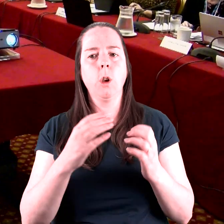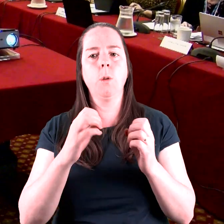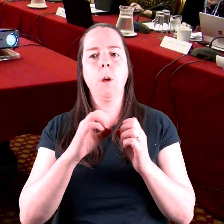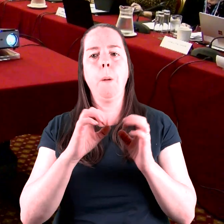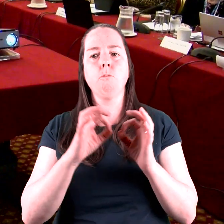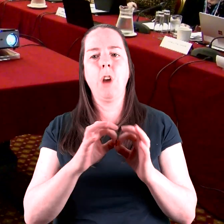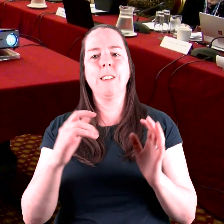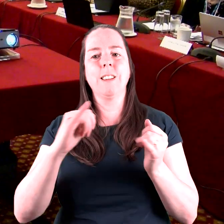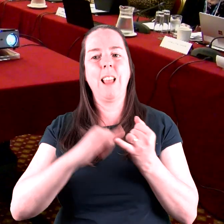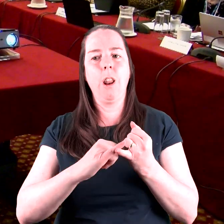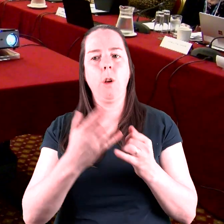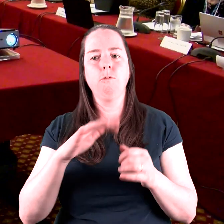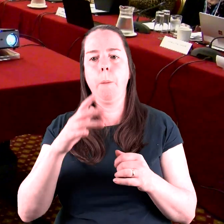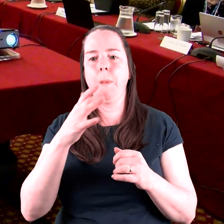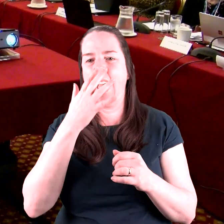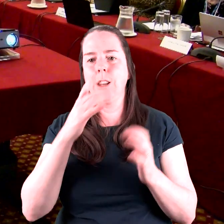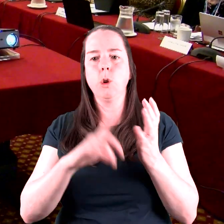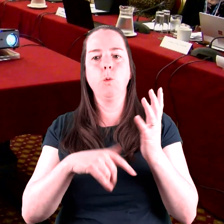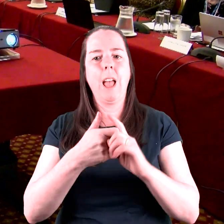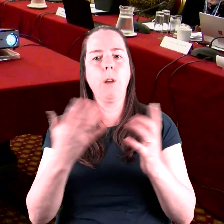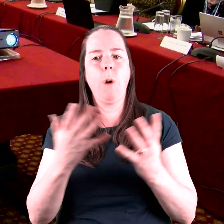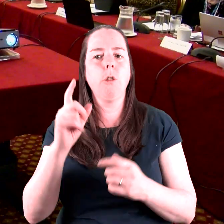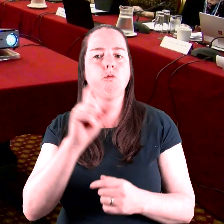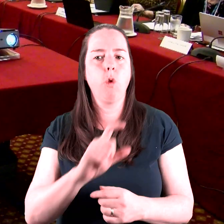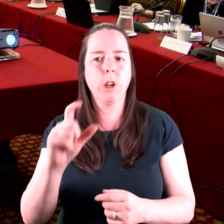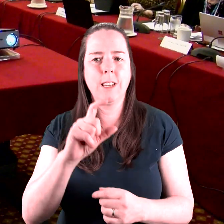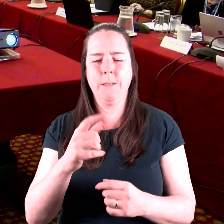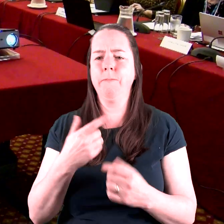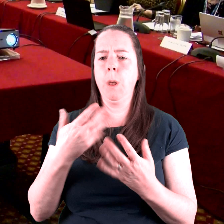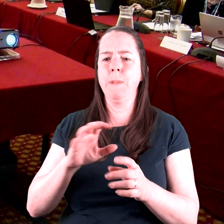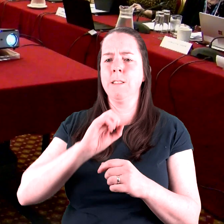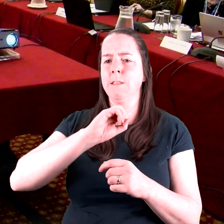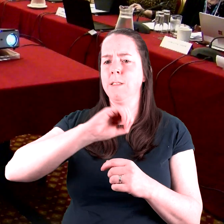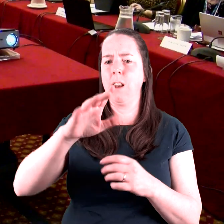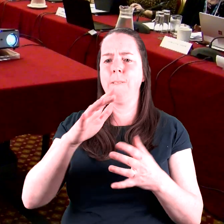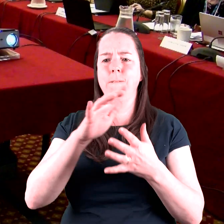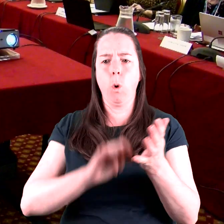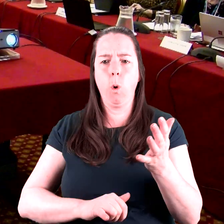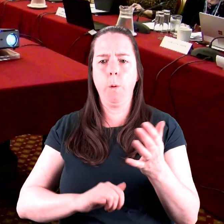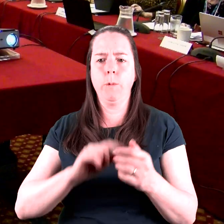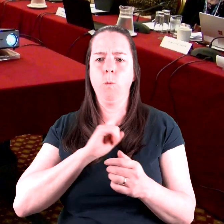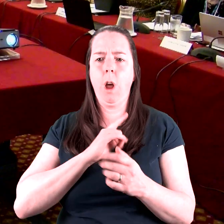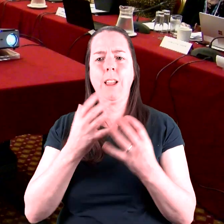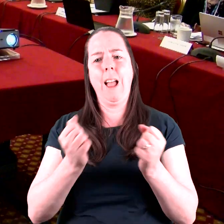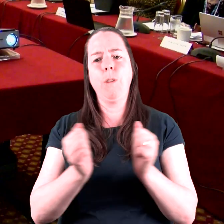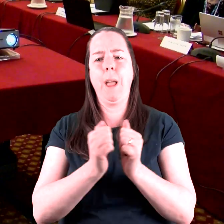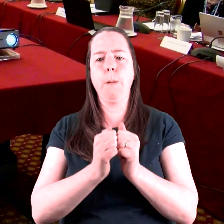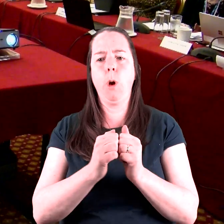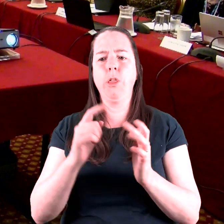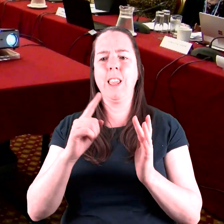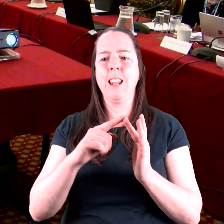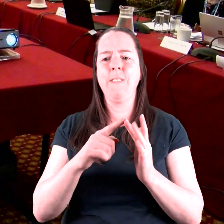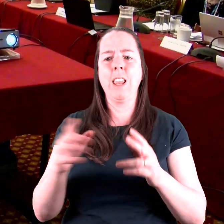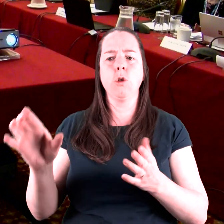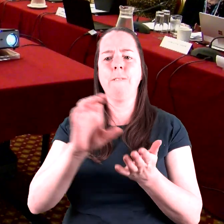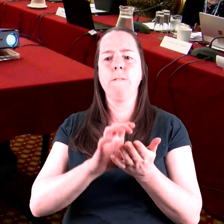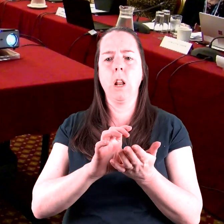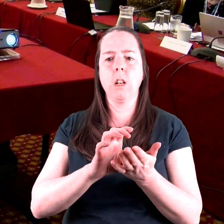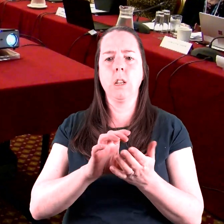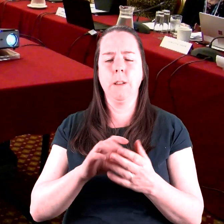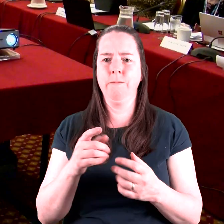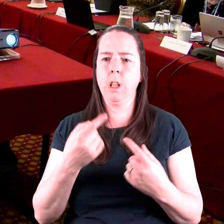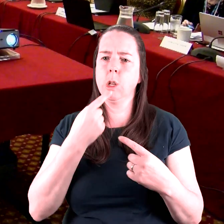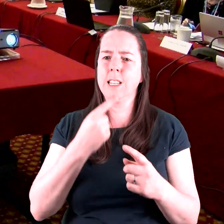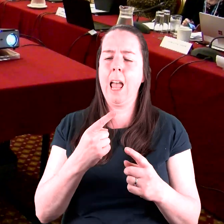you. Brenda Scanlon from Age UK in Croydon. Although I have sent in my form, because there is a paper on the Innovation